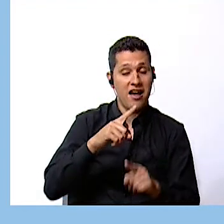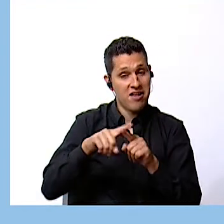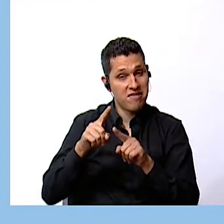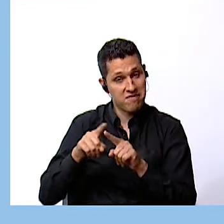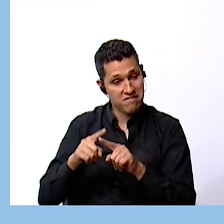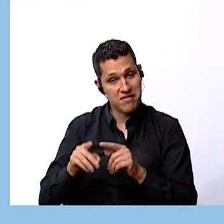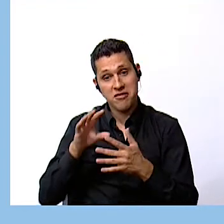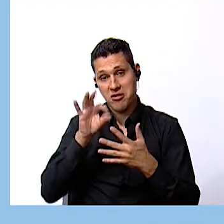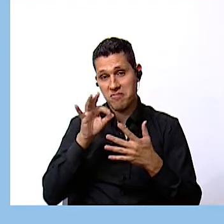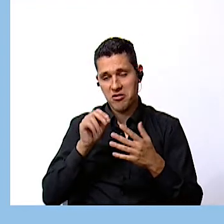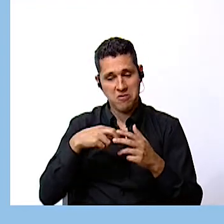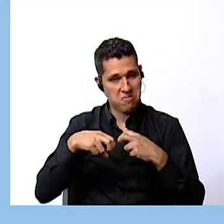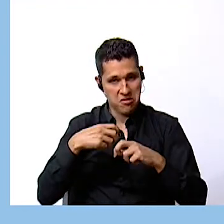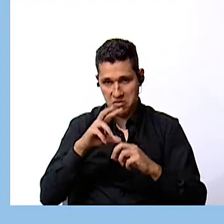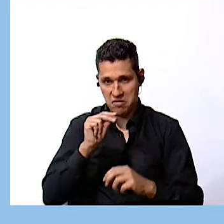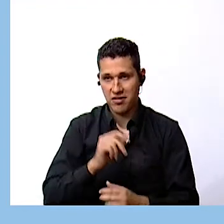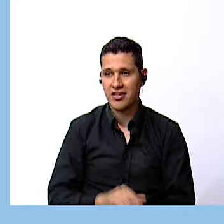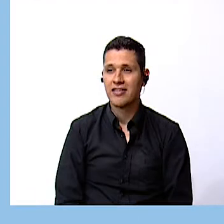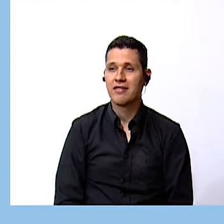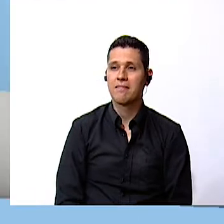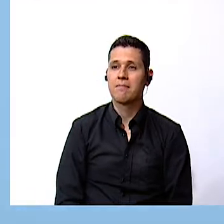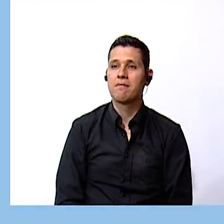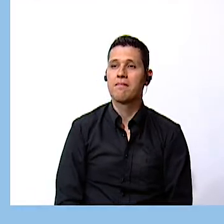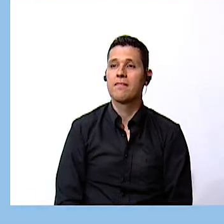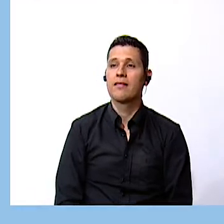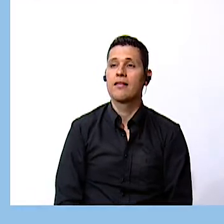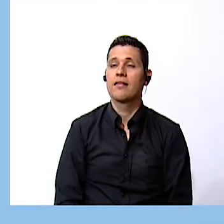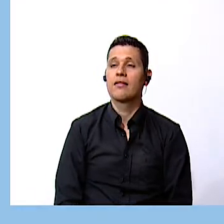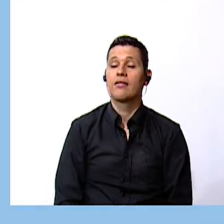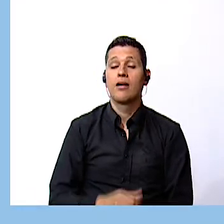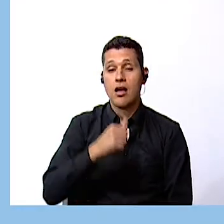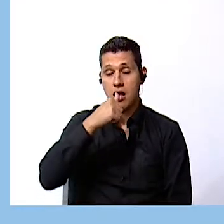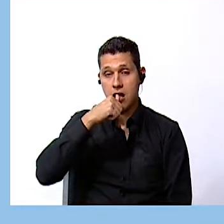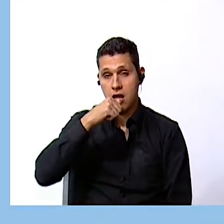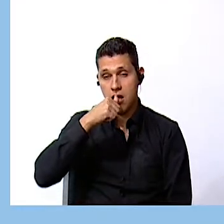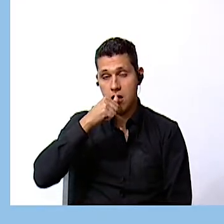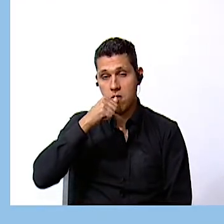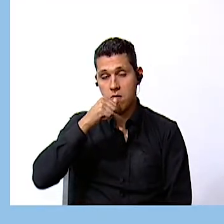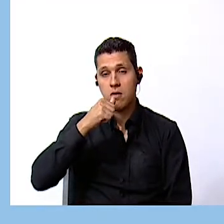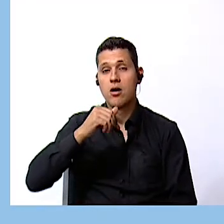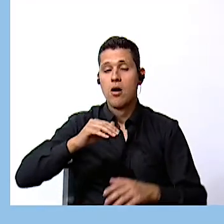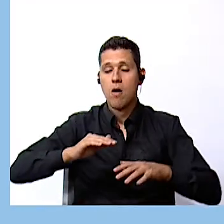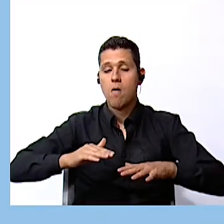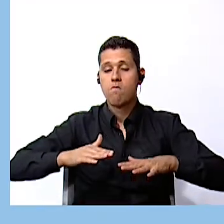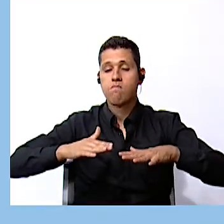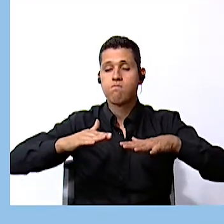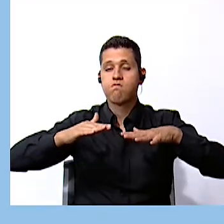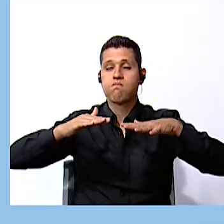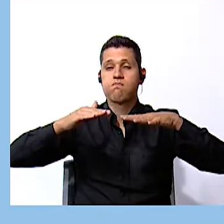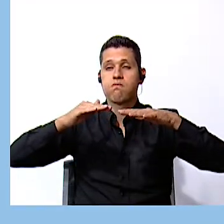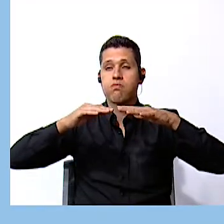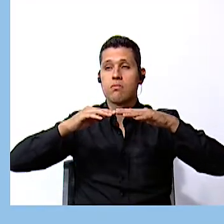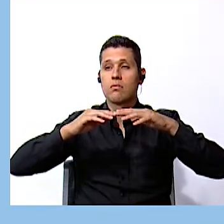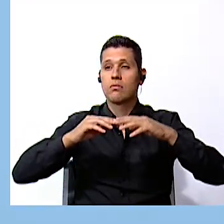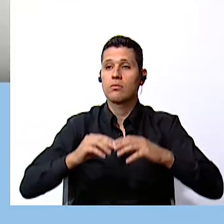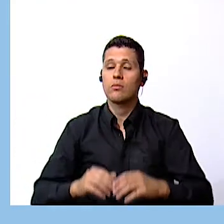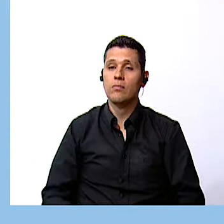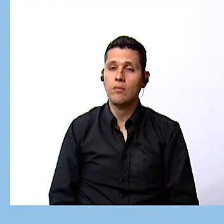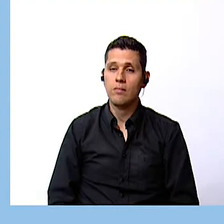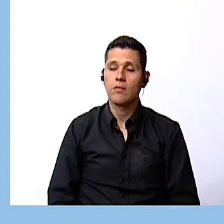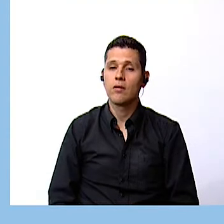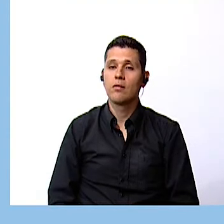no hay problema. During a flood, first we come